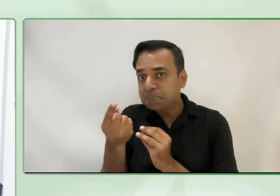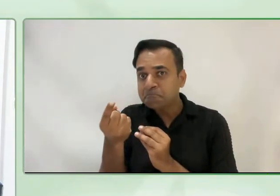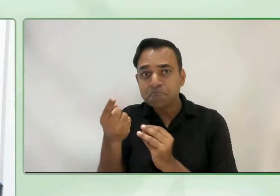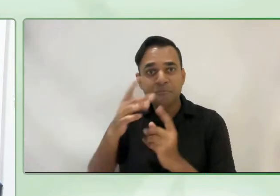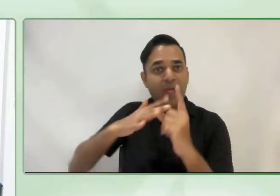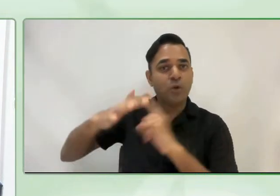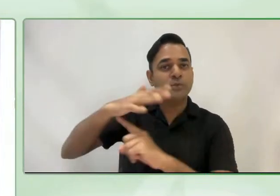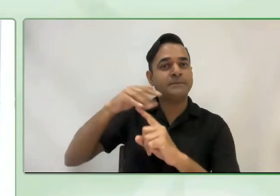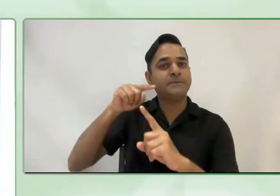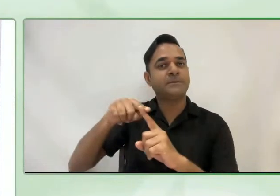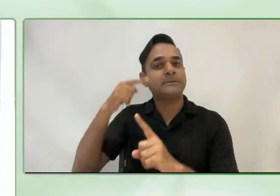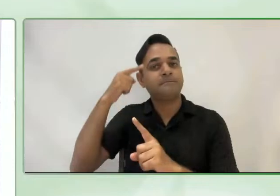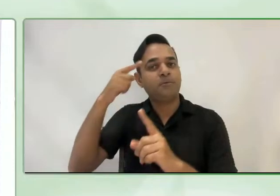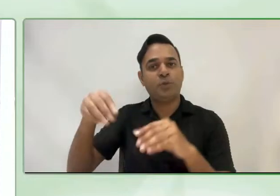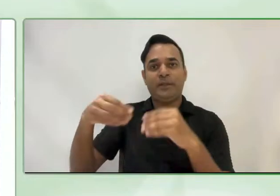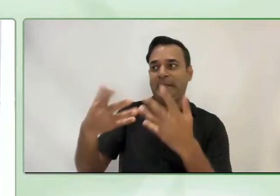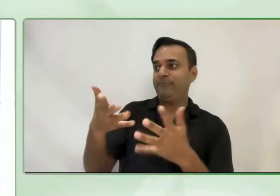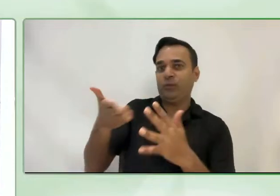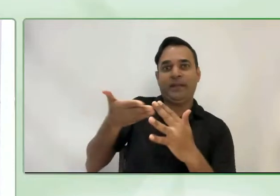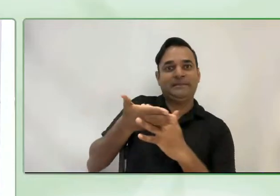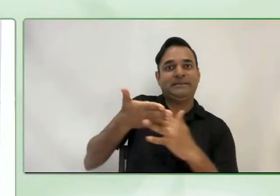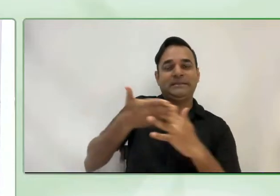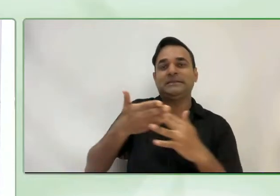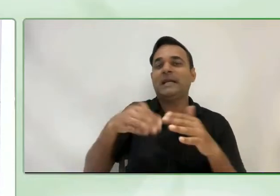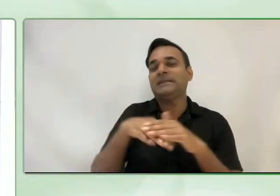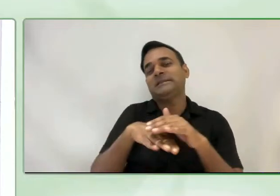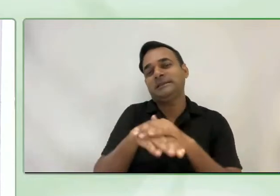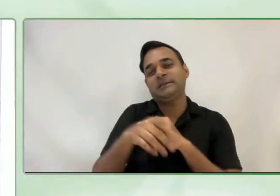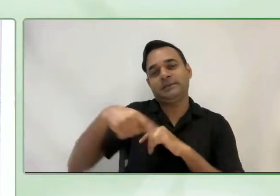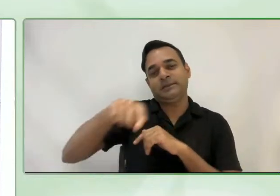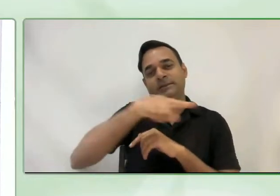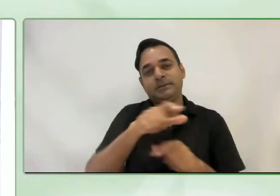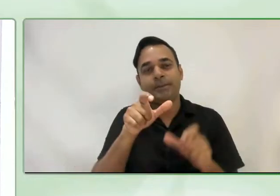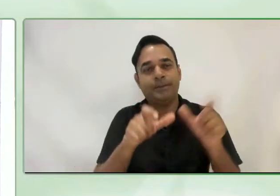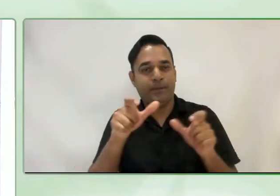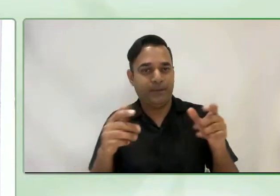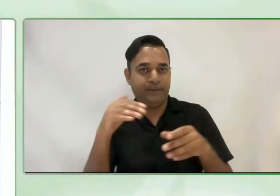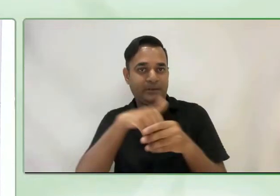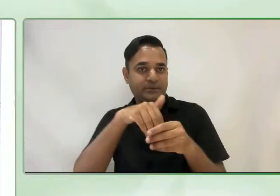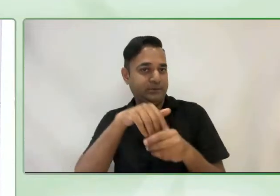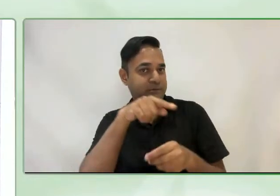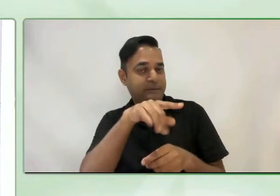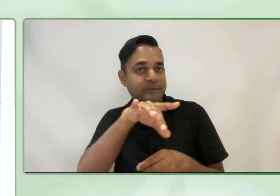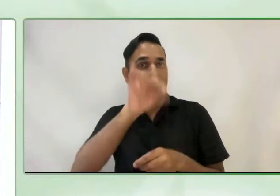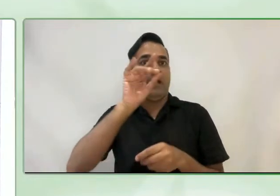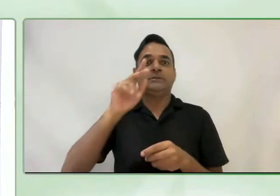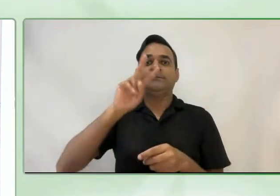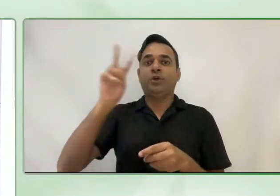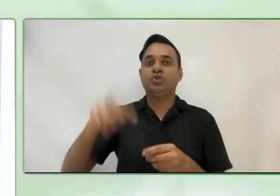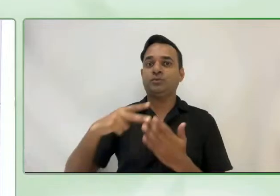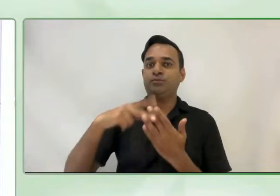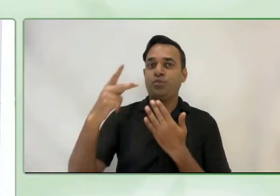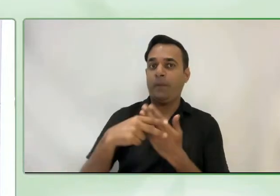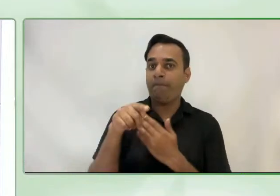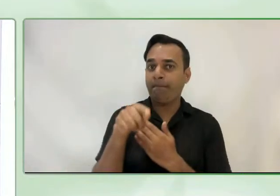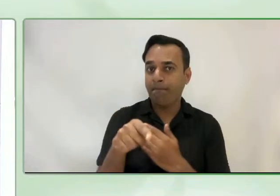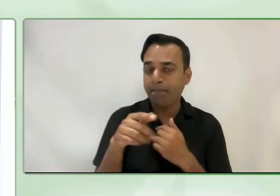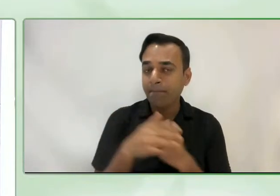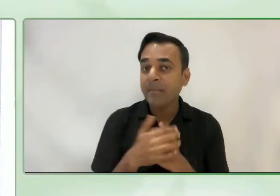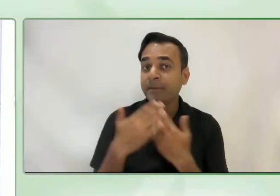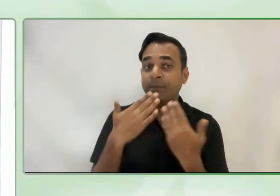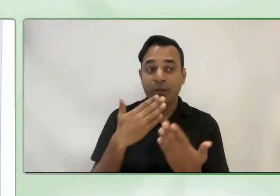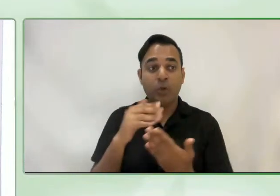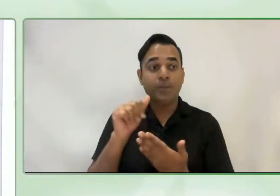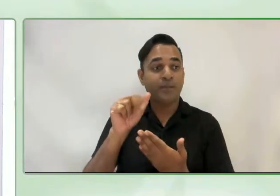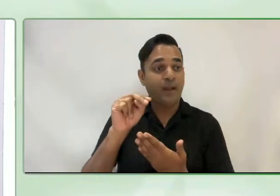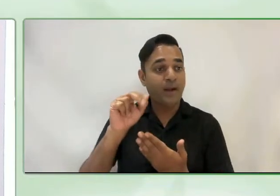you, Anna. A huge part of my work within the technology services in Vienna Business Agency is